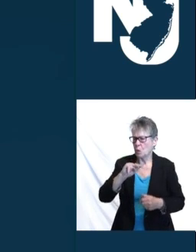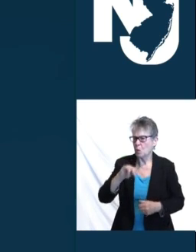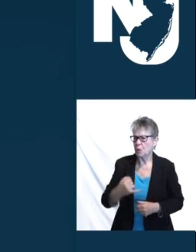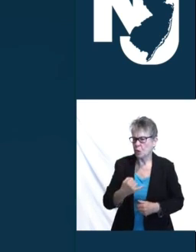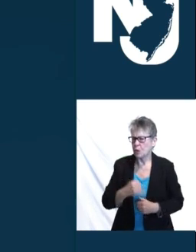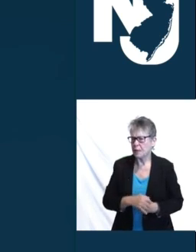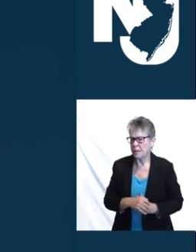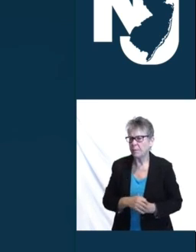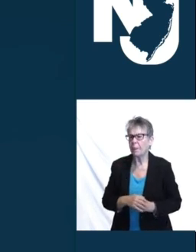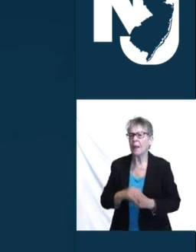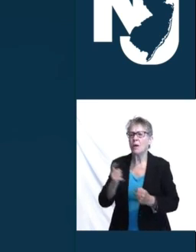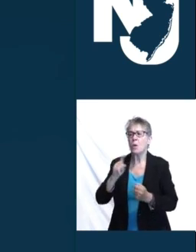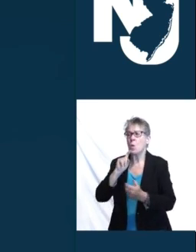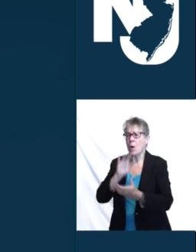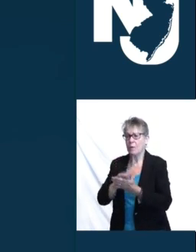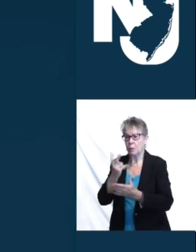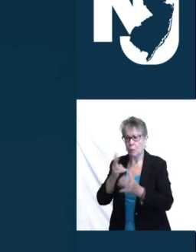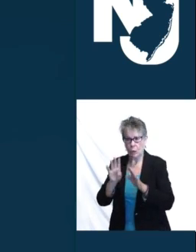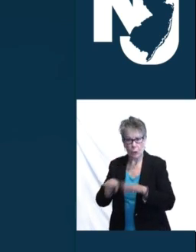sons also were COVID